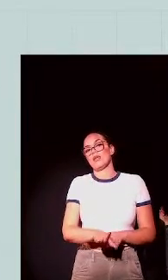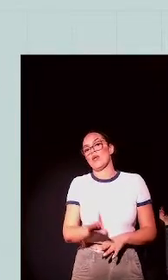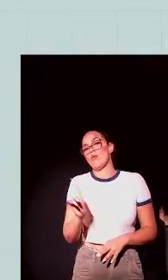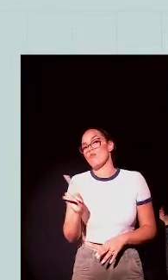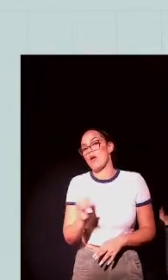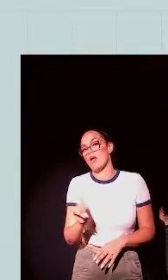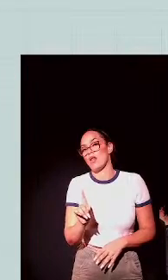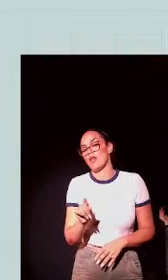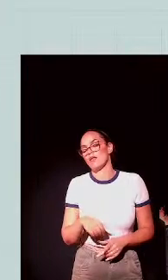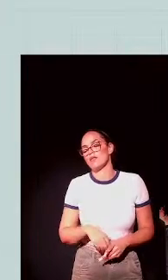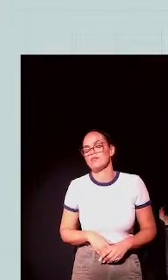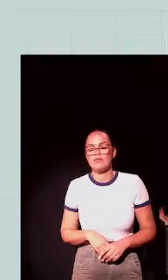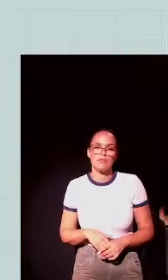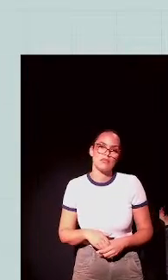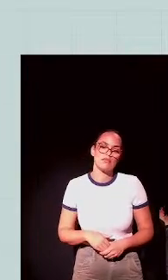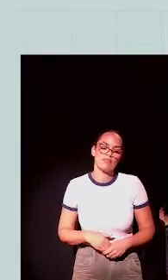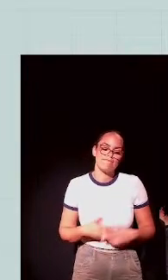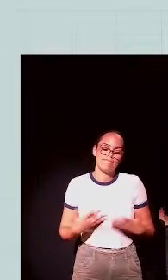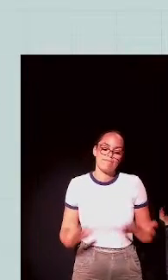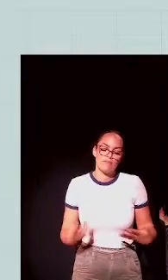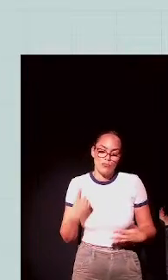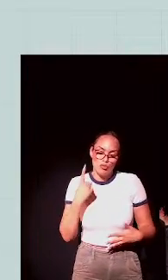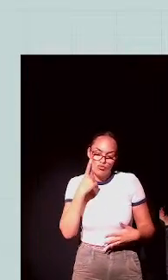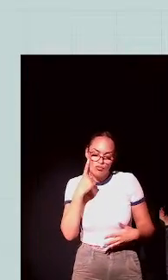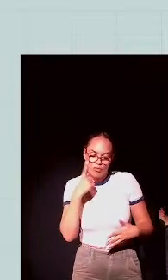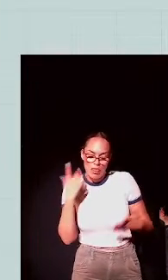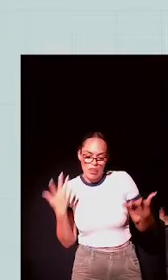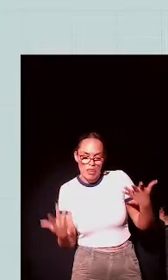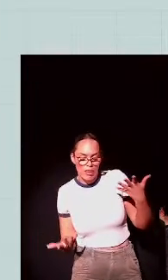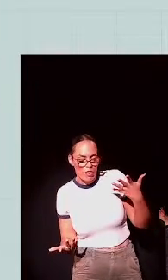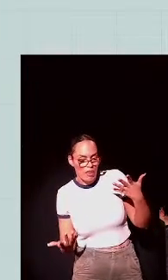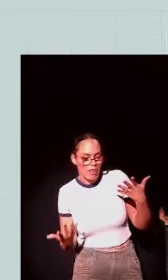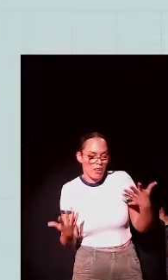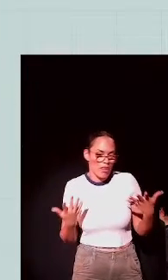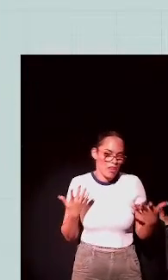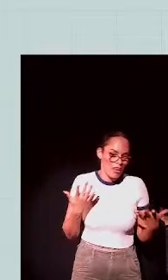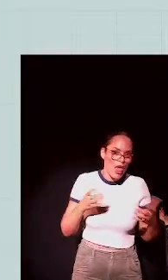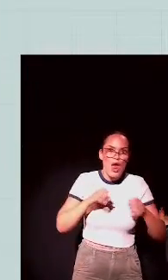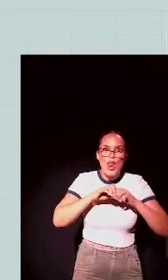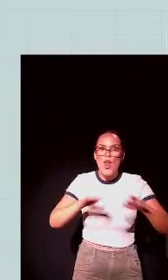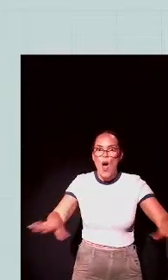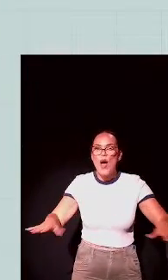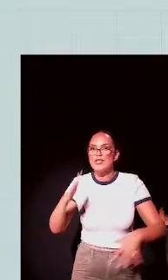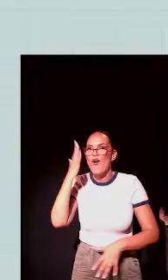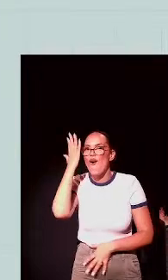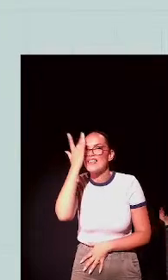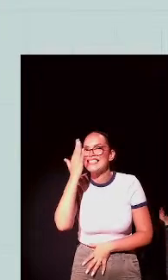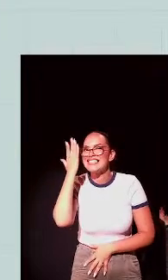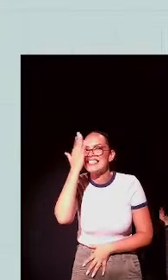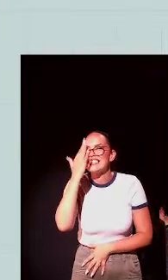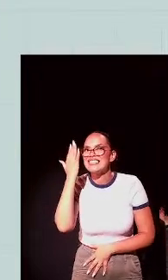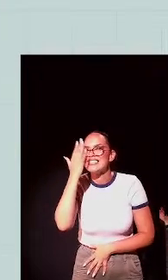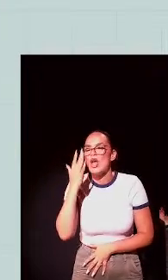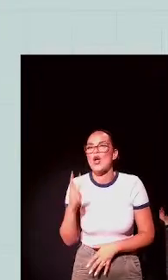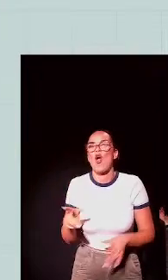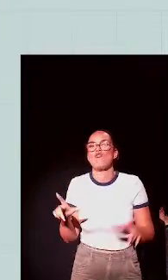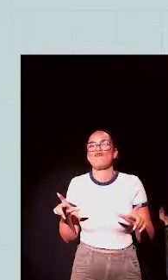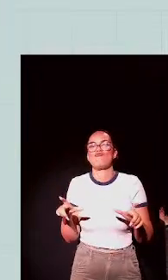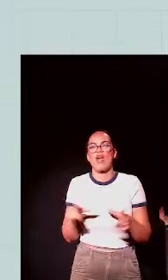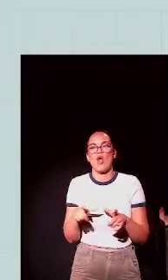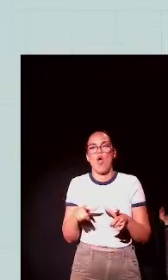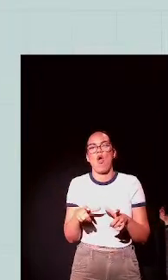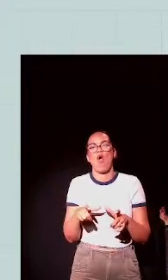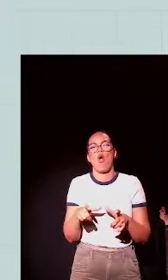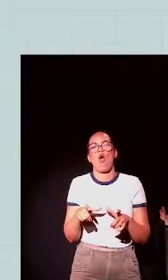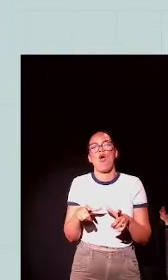to try and launch an autistic record label called Aut